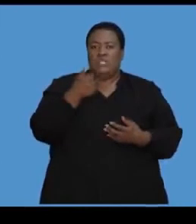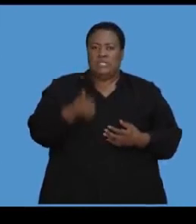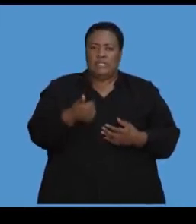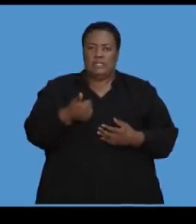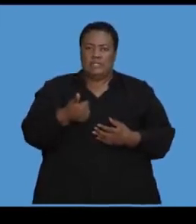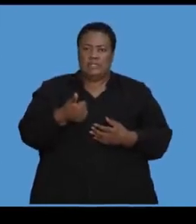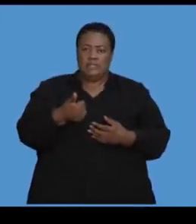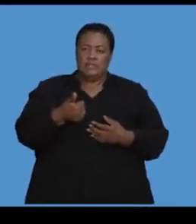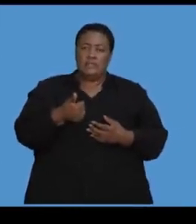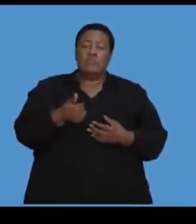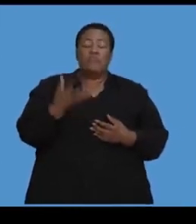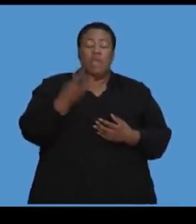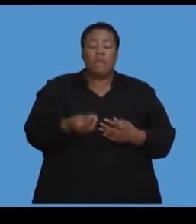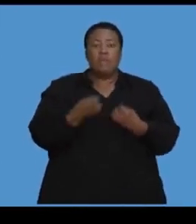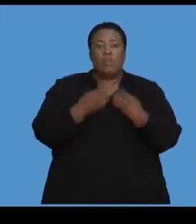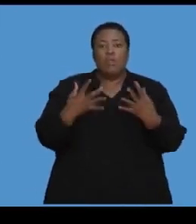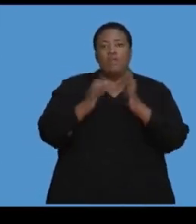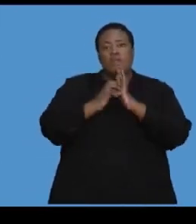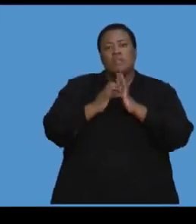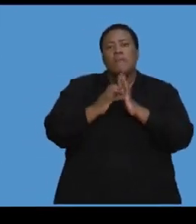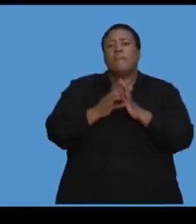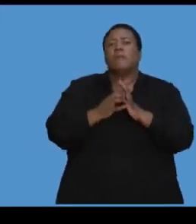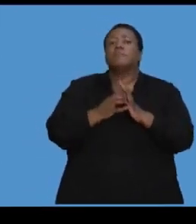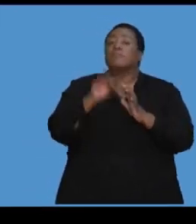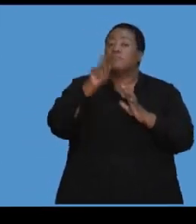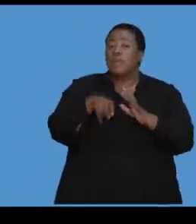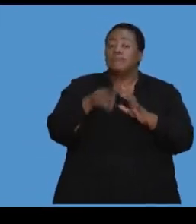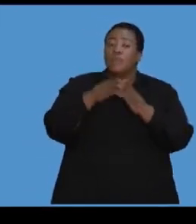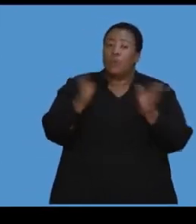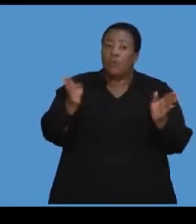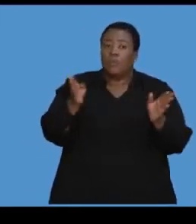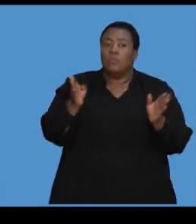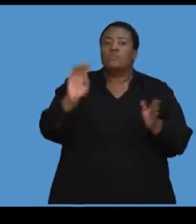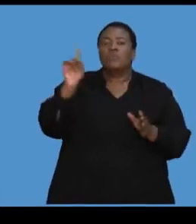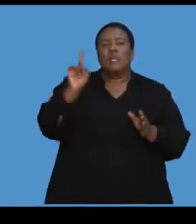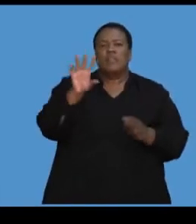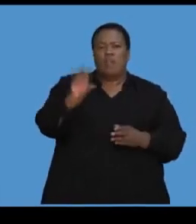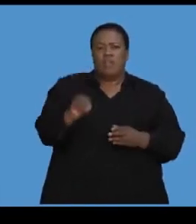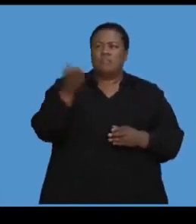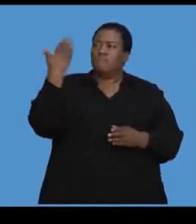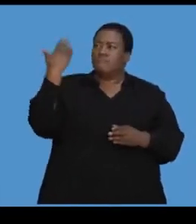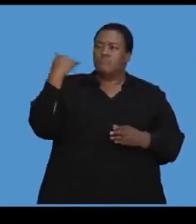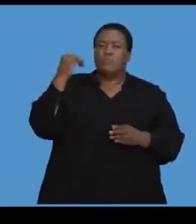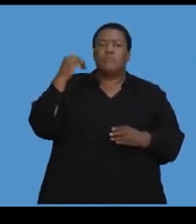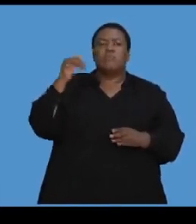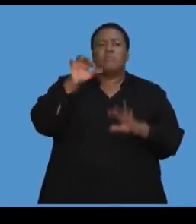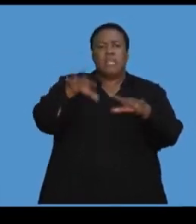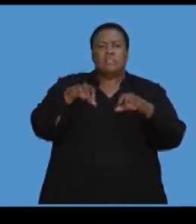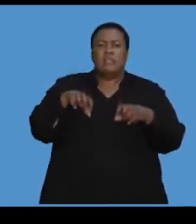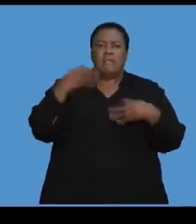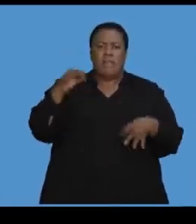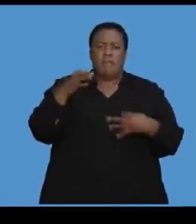or your additional part of the essay there, so be open to what they've been asking in past exam papers. I think this question was there